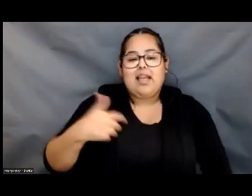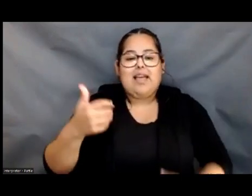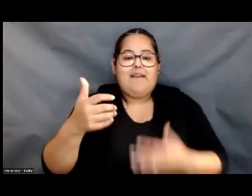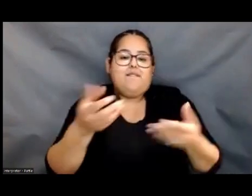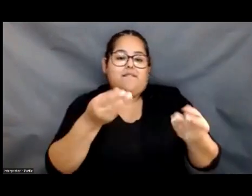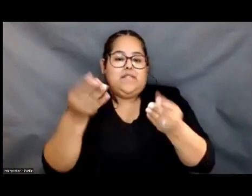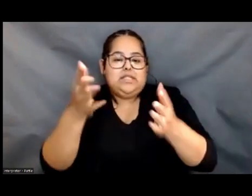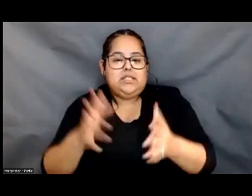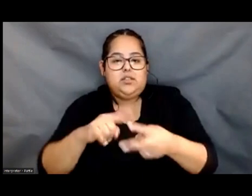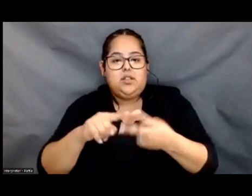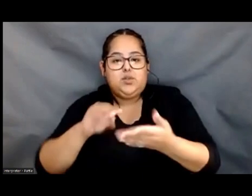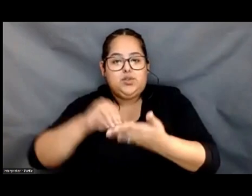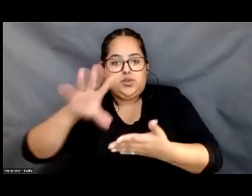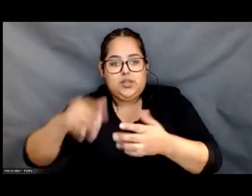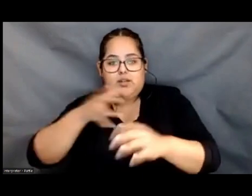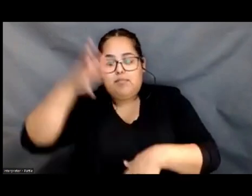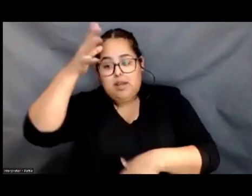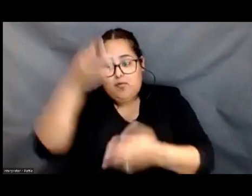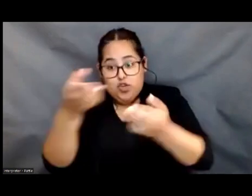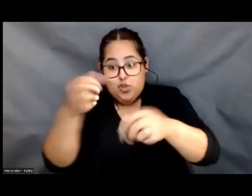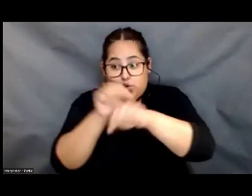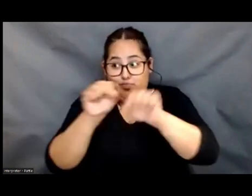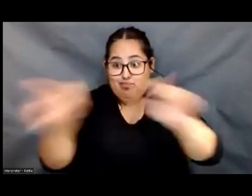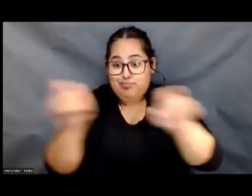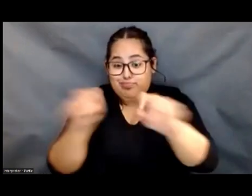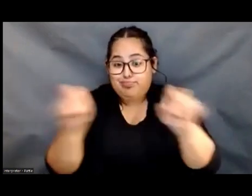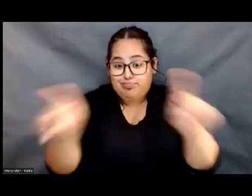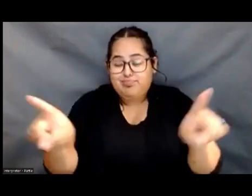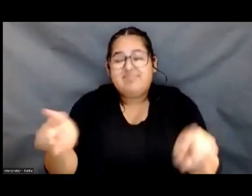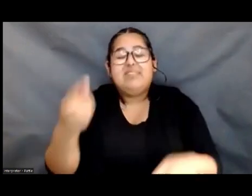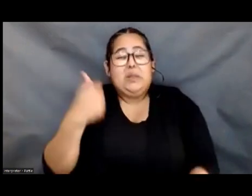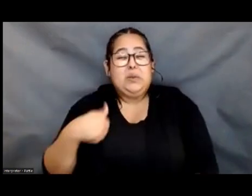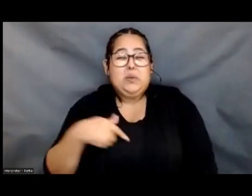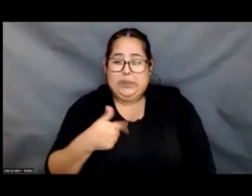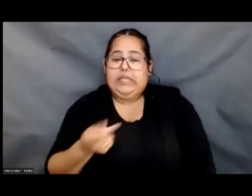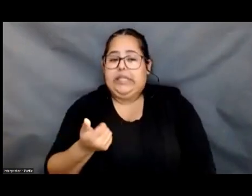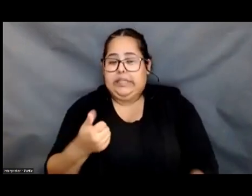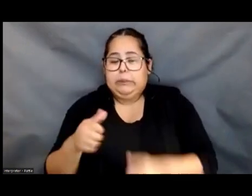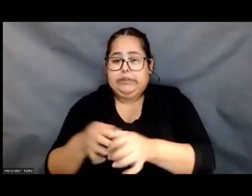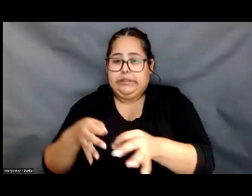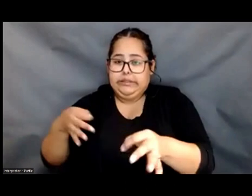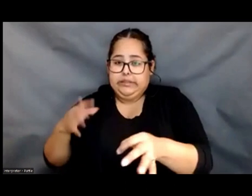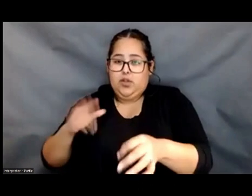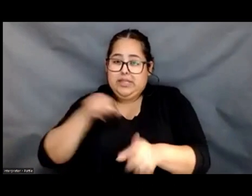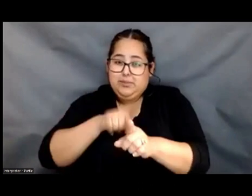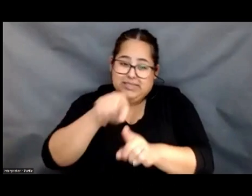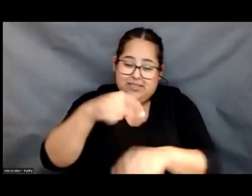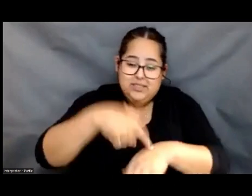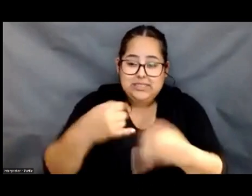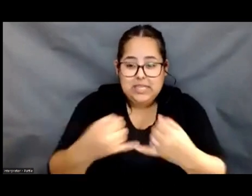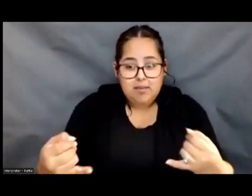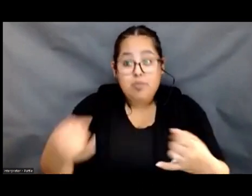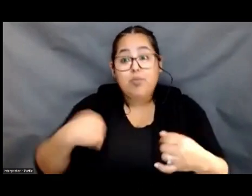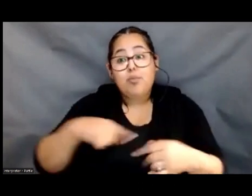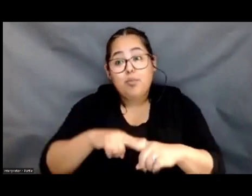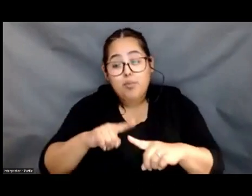student, and parent resources that are going out. I will say we're a little behind on this specific timeline, but nonetheless, we are